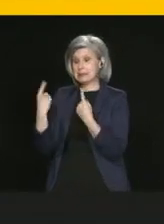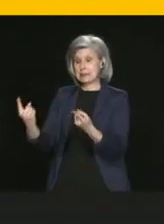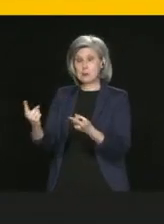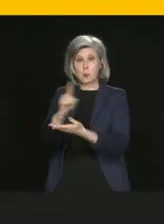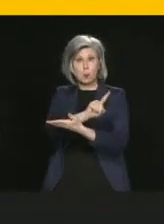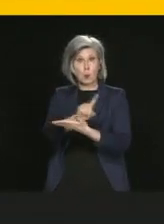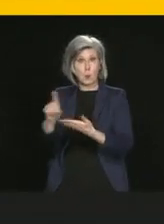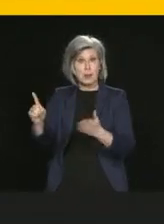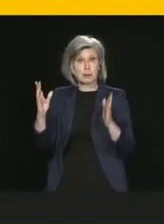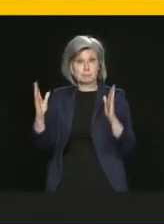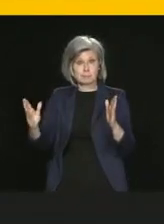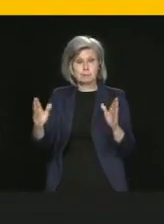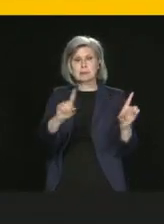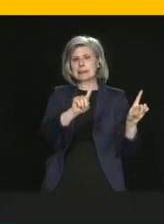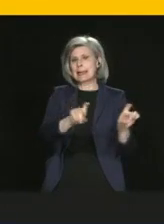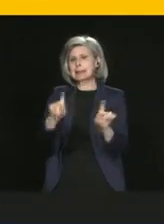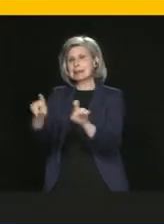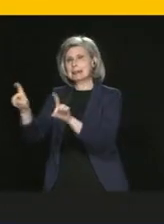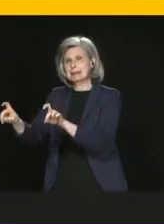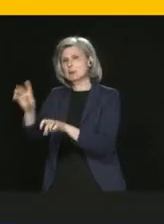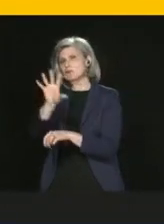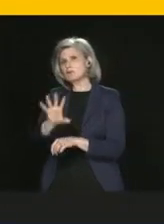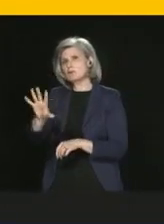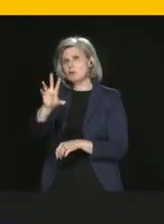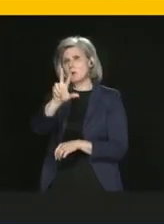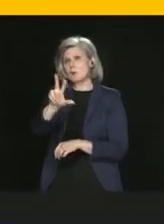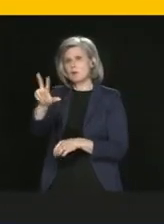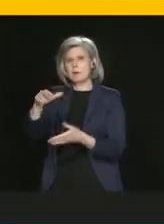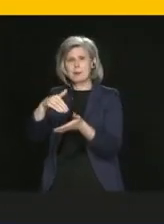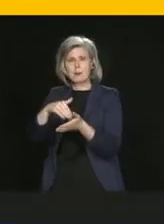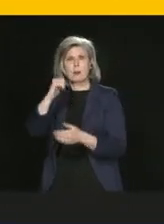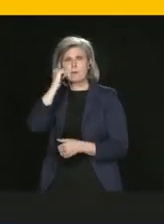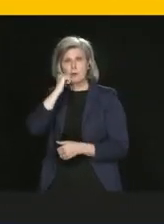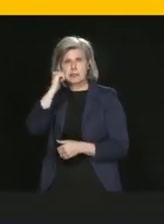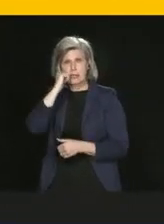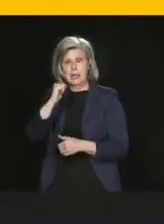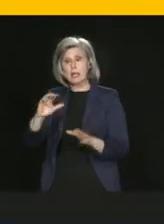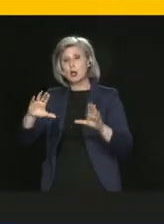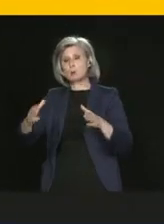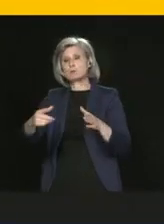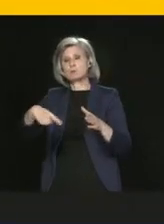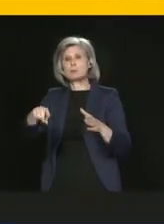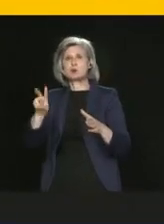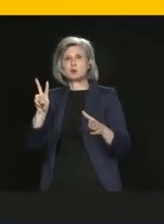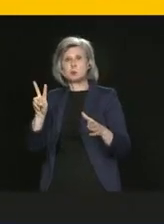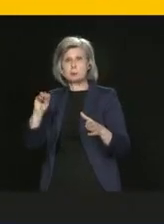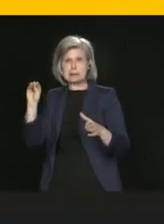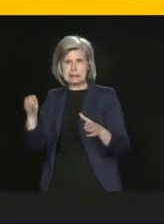2% testing positive. These numbers do change quickly, and they're updated daily in the evenings on